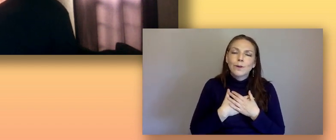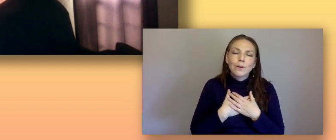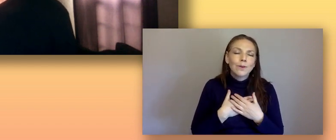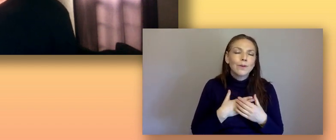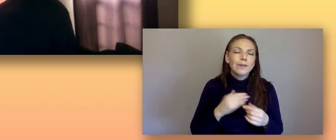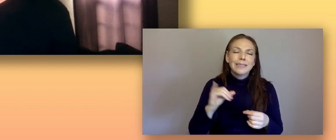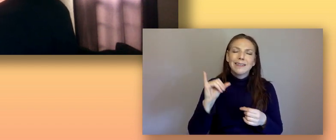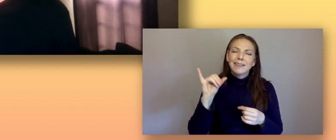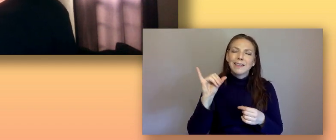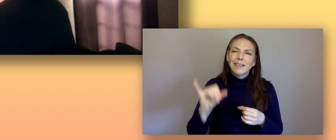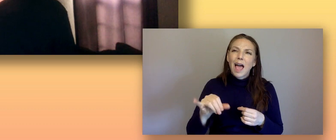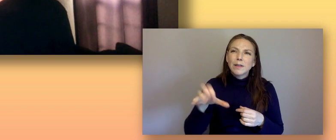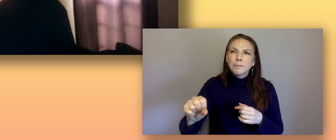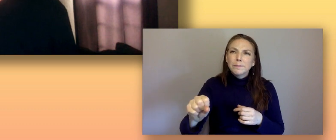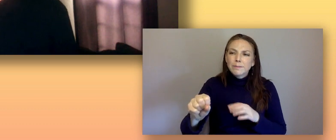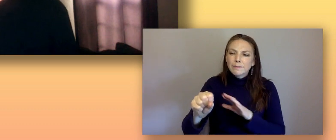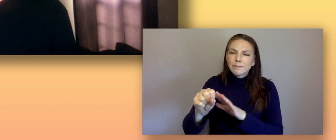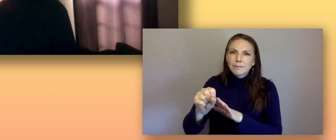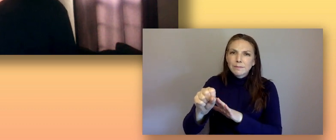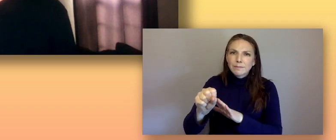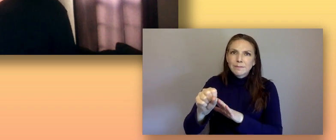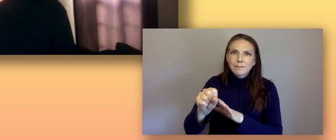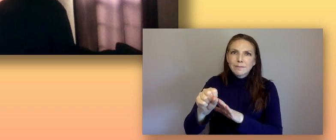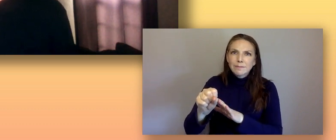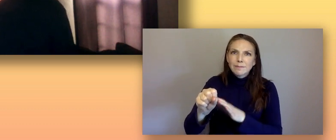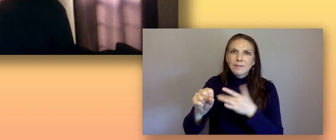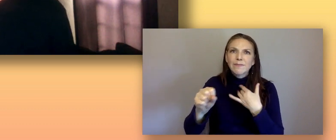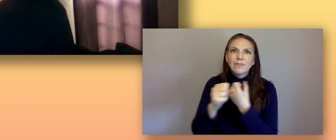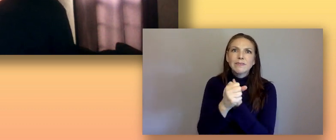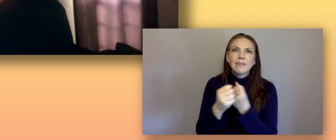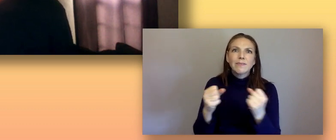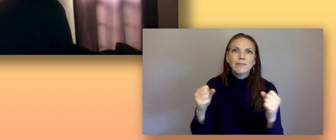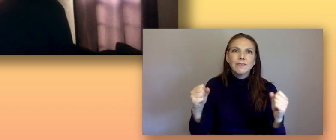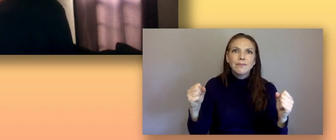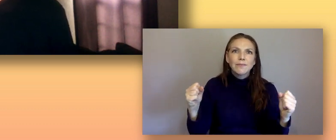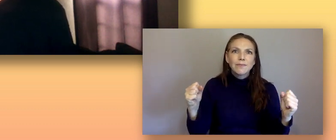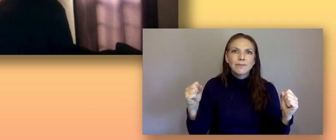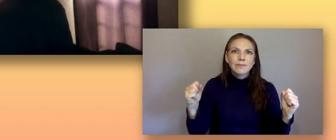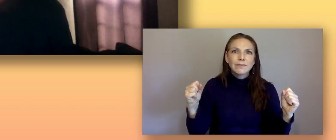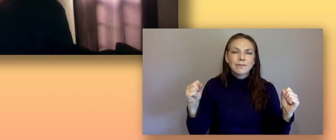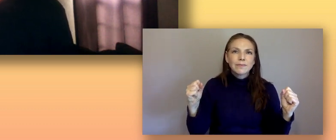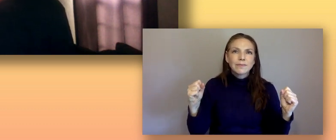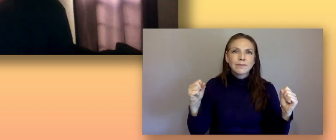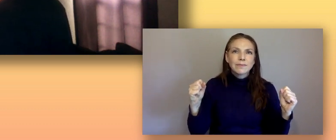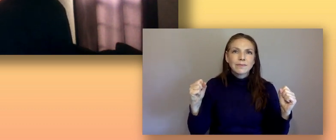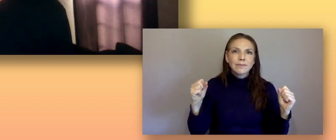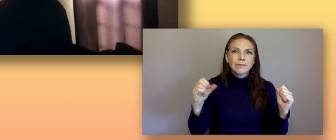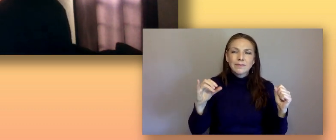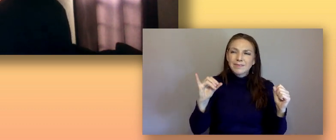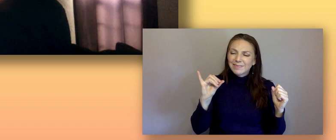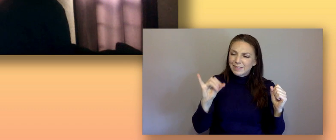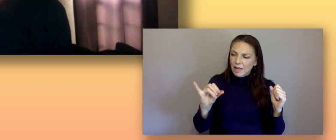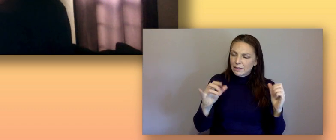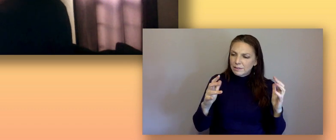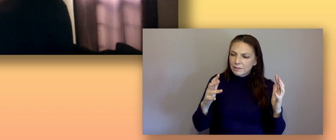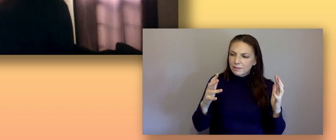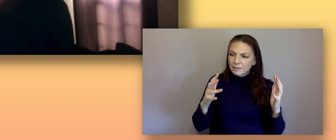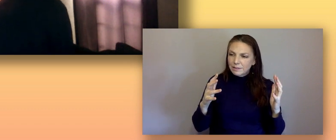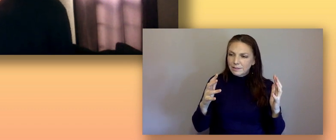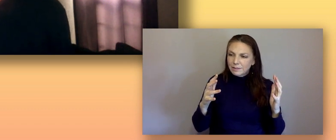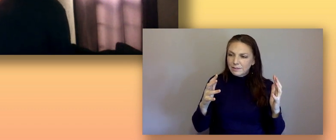a moment without fear, guilt, and shame. A moment